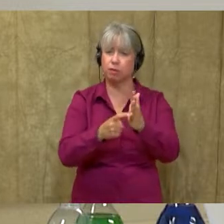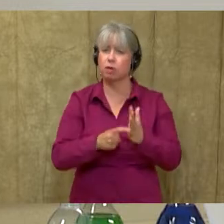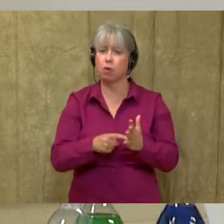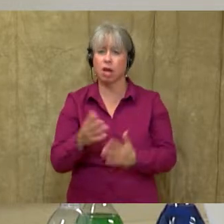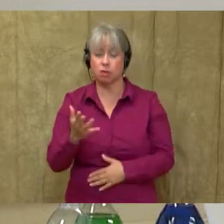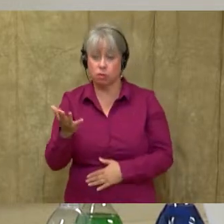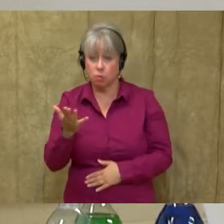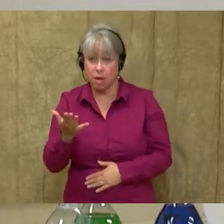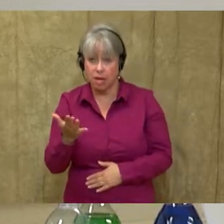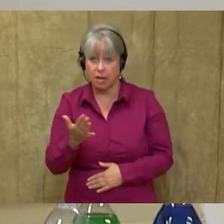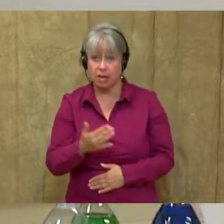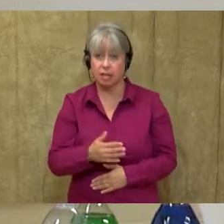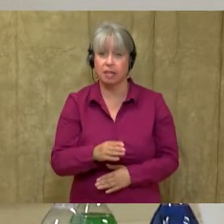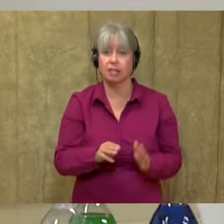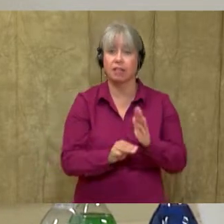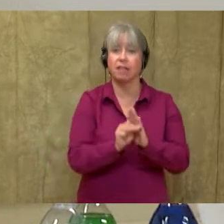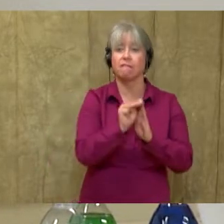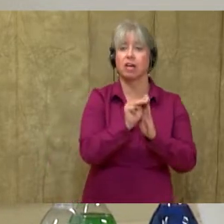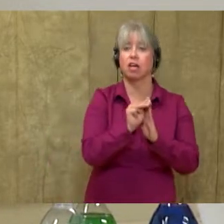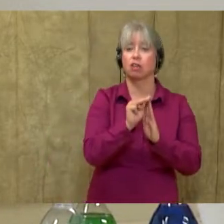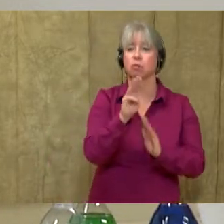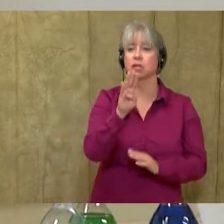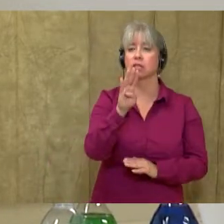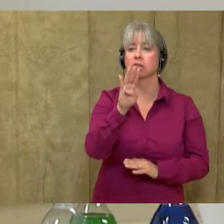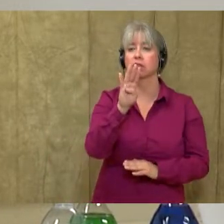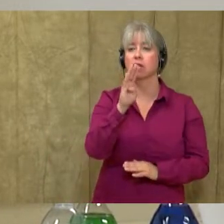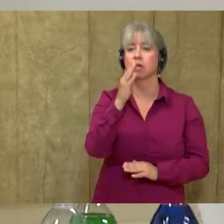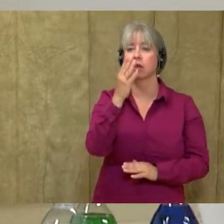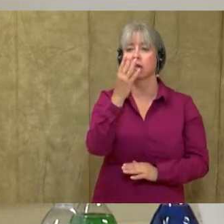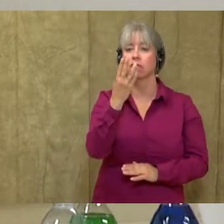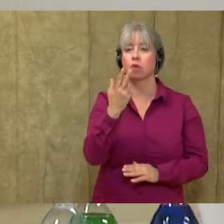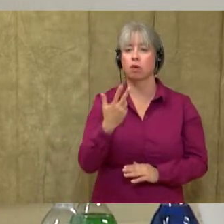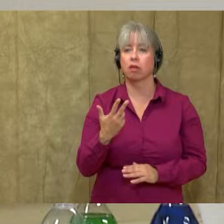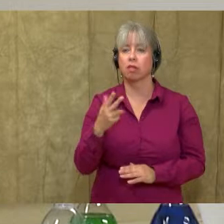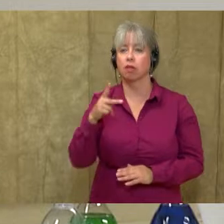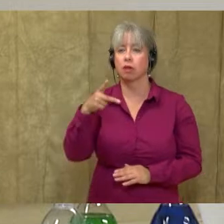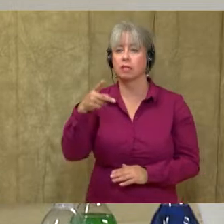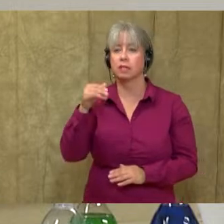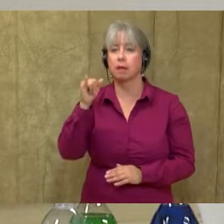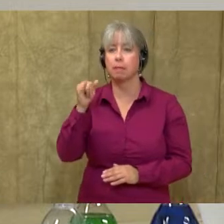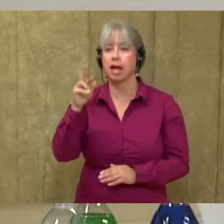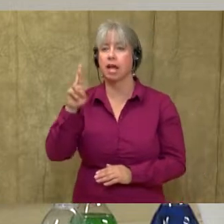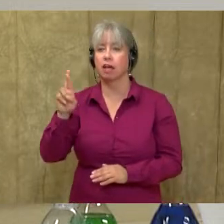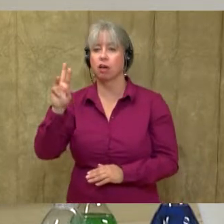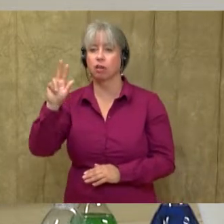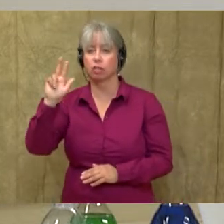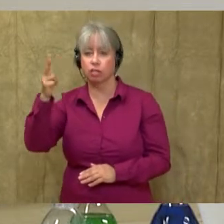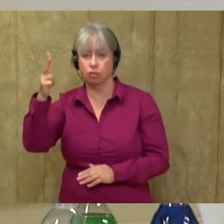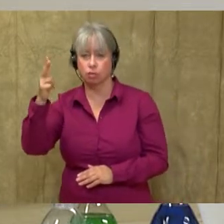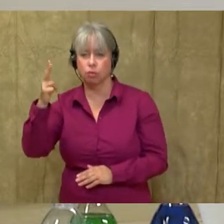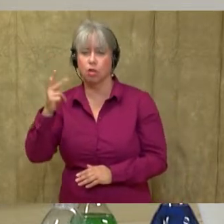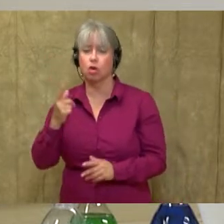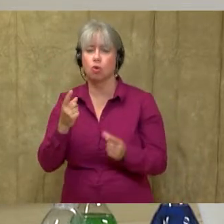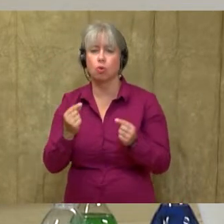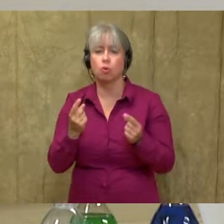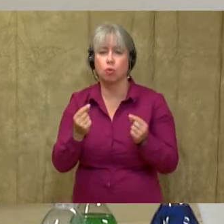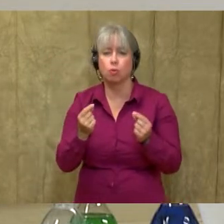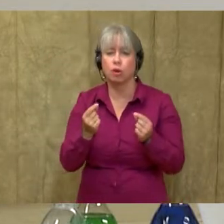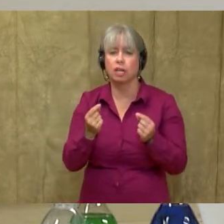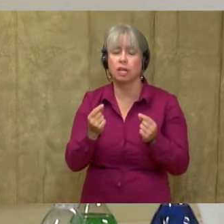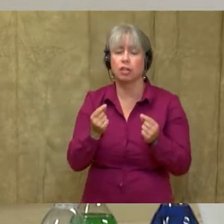is 4/3 pi times the radius cubed. So we need the radius. We have the diameter. What can we do here to get the